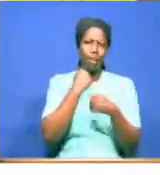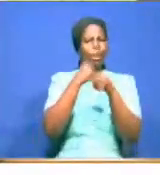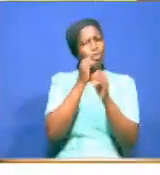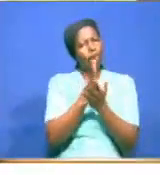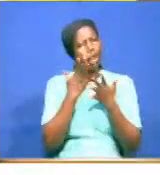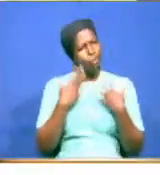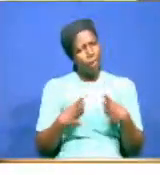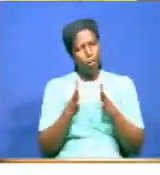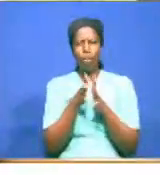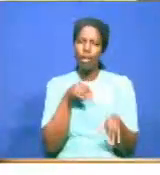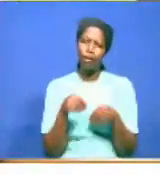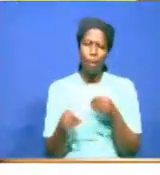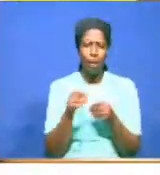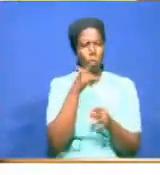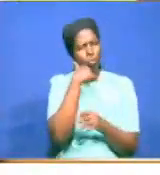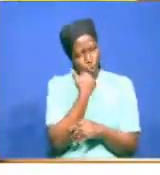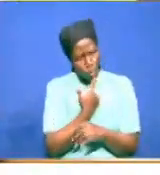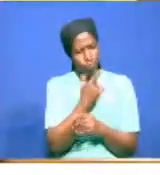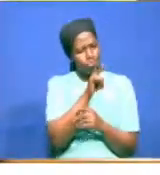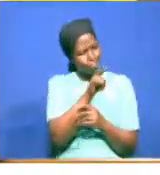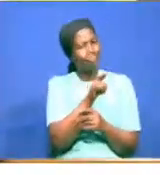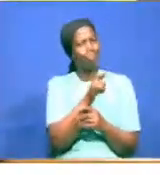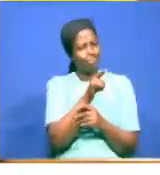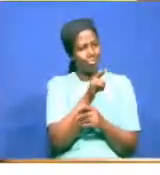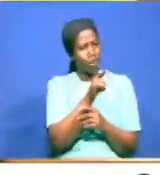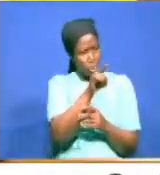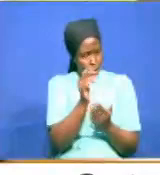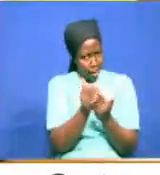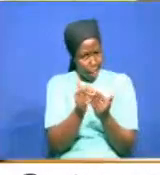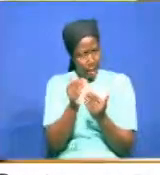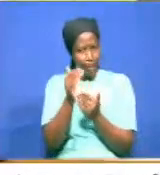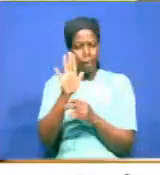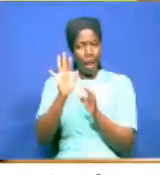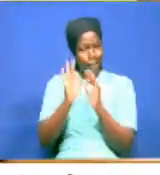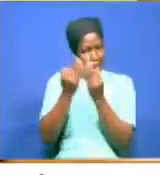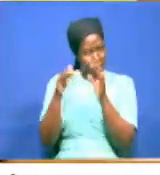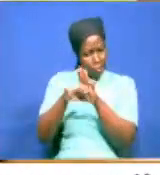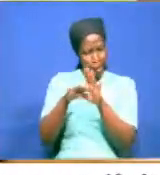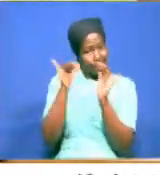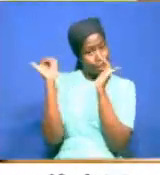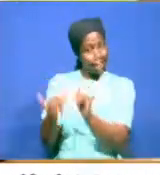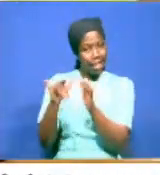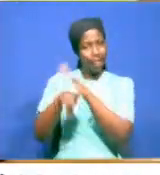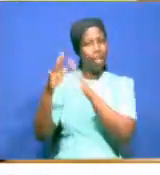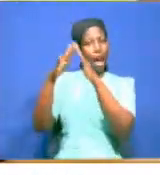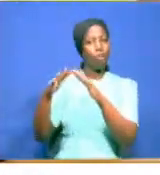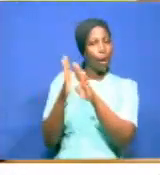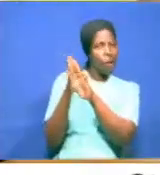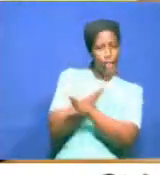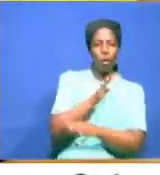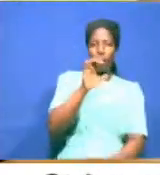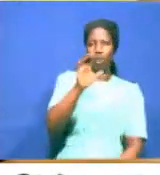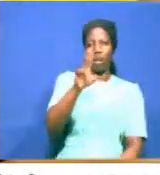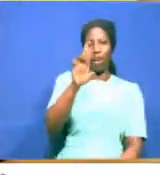persons with disabilities who are assigned to you, your family members, are in the house before the curfew time? That is the message I'm